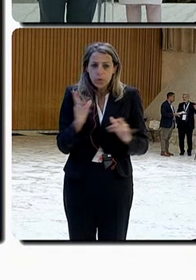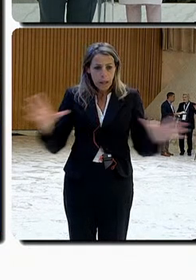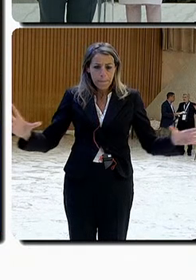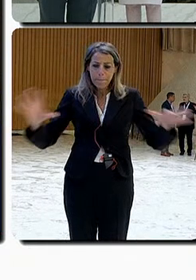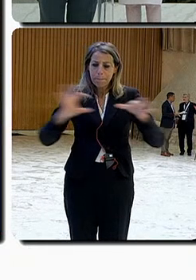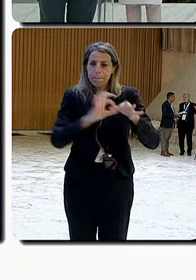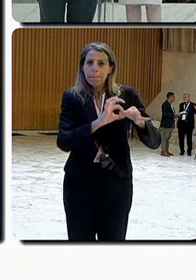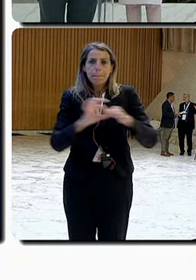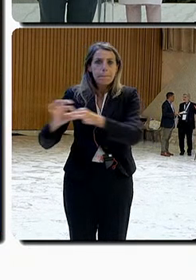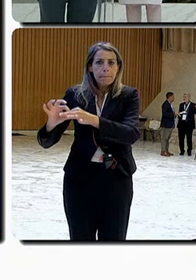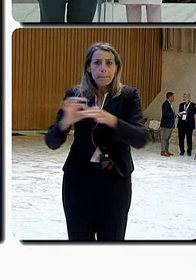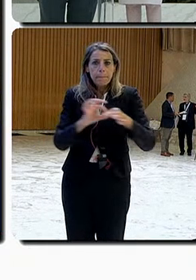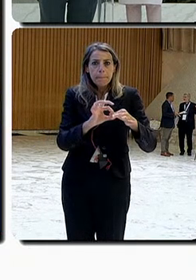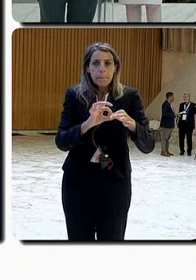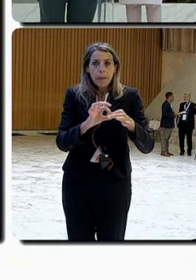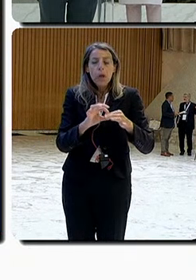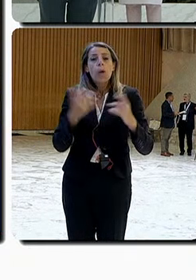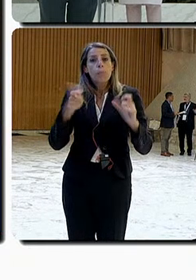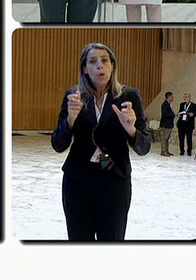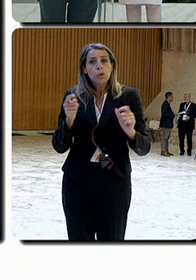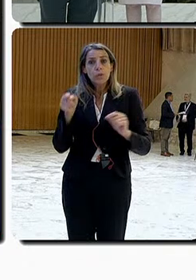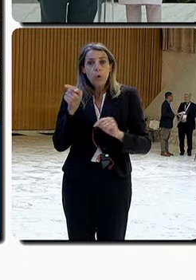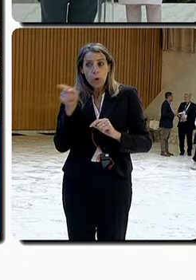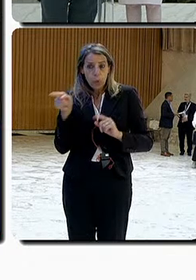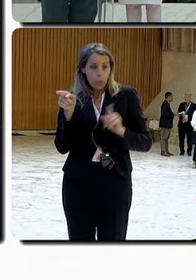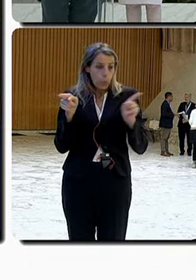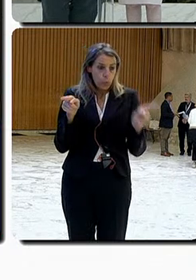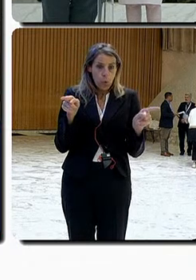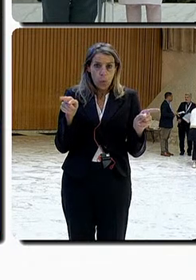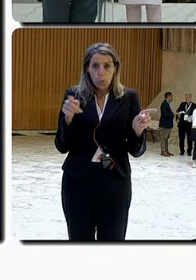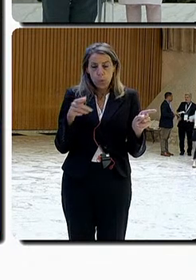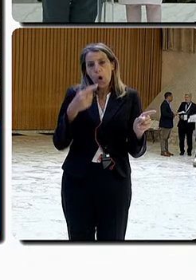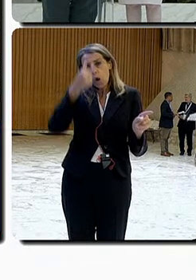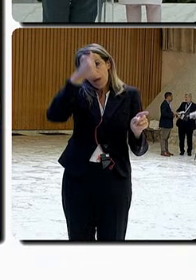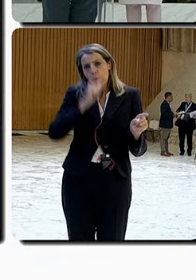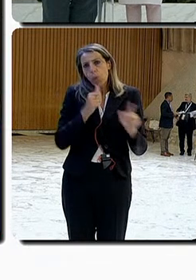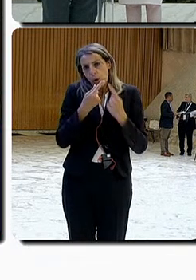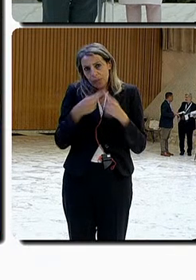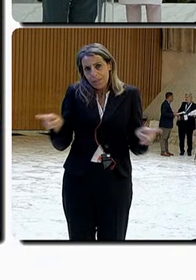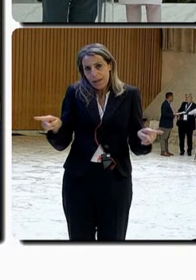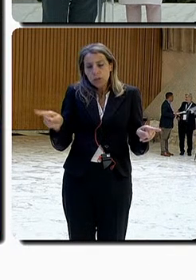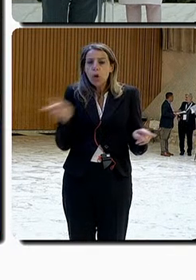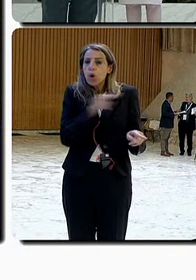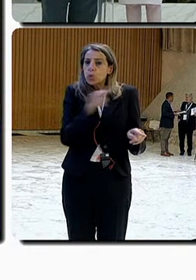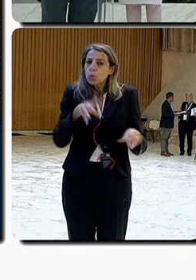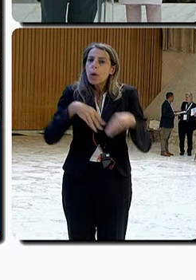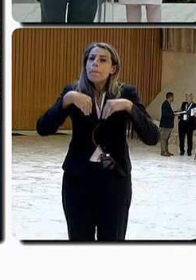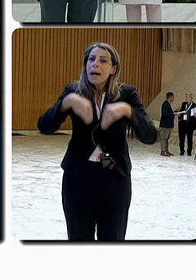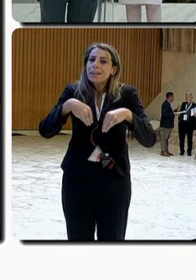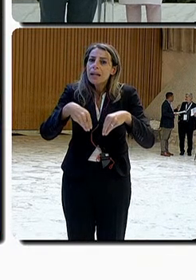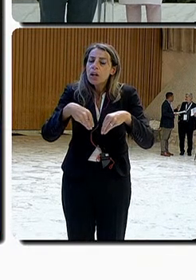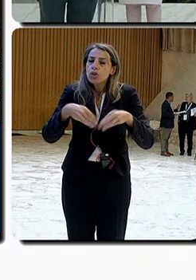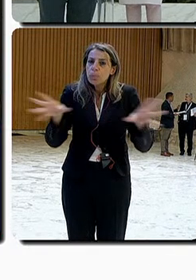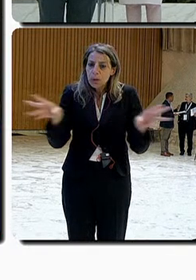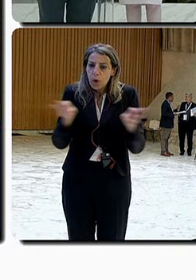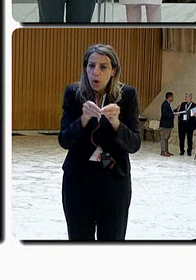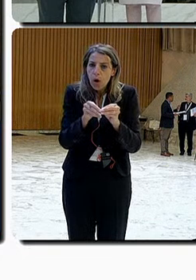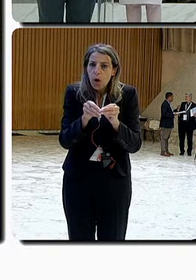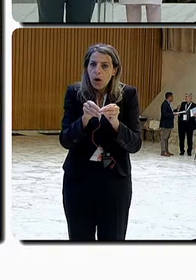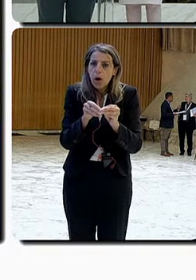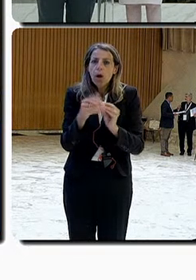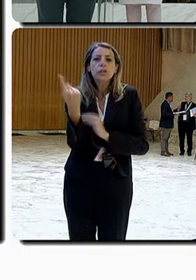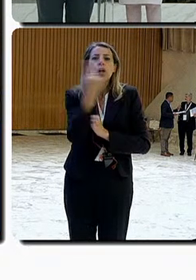the ministerial priesthood are nonetheless interrelated. Each of them in its own special way is a